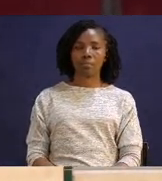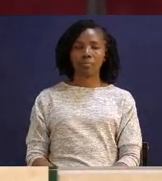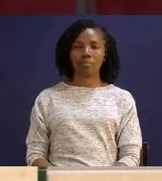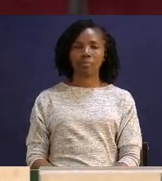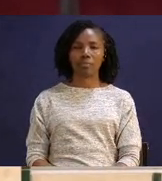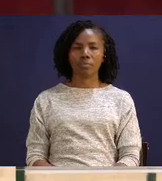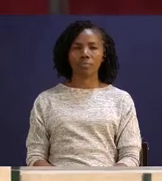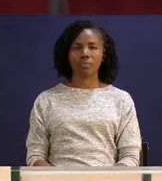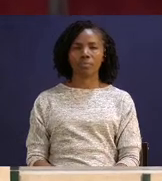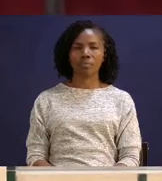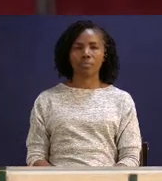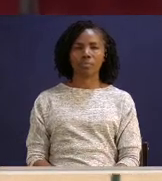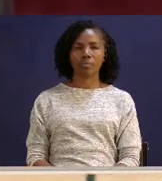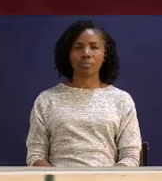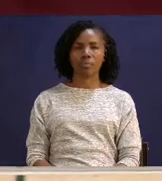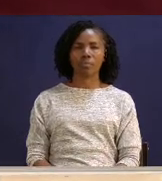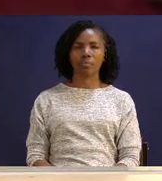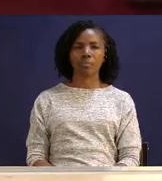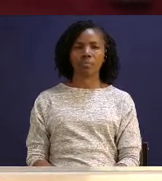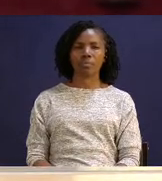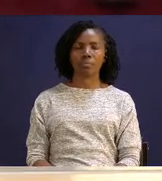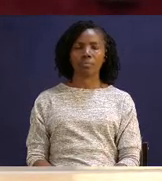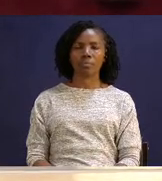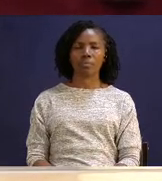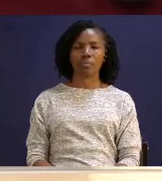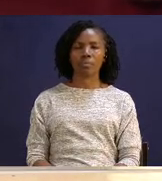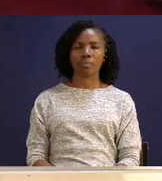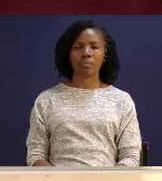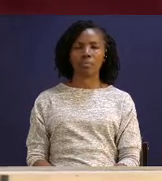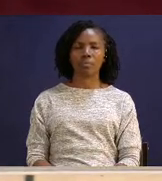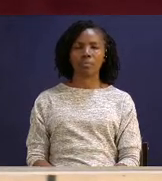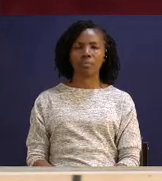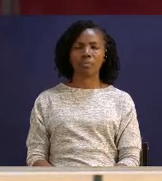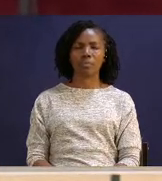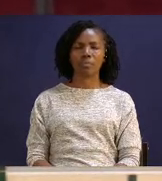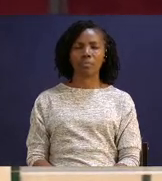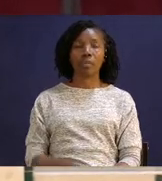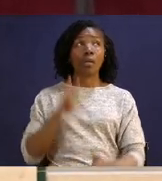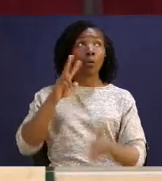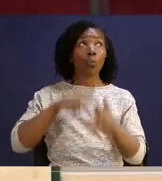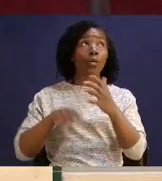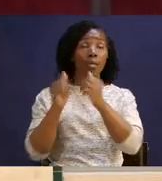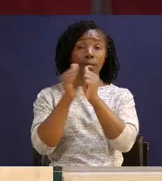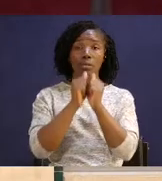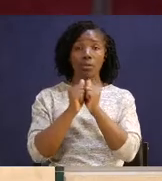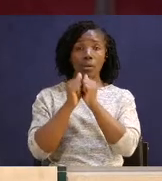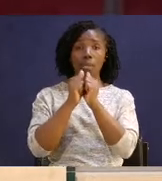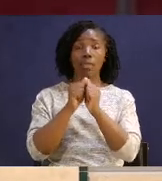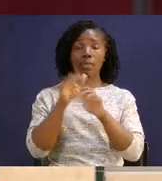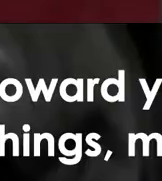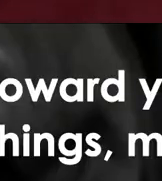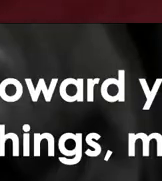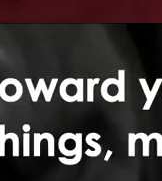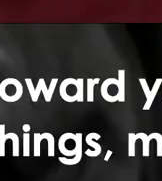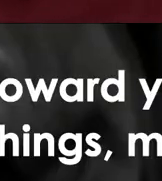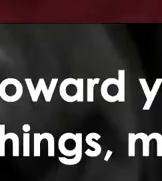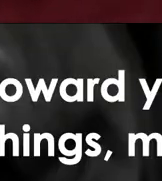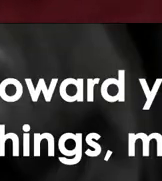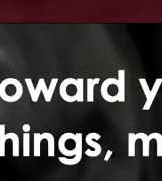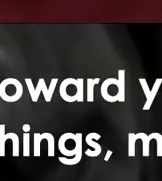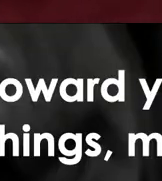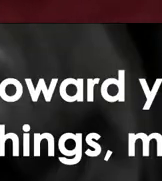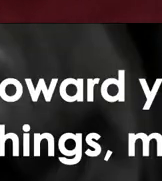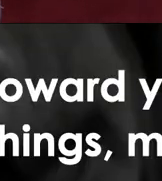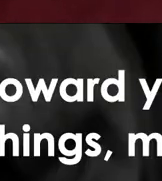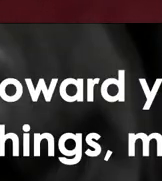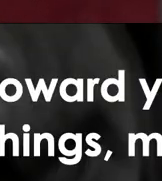2 Corinthians 9. So let me read it. Why don't we read it together slowly? Because they're just one or two verses. One